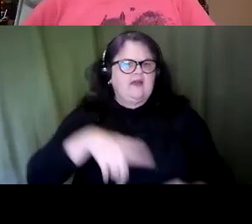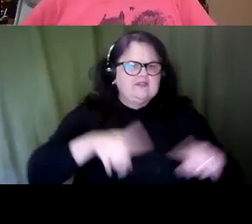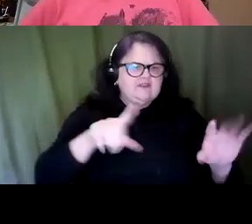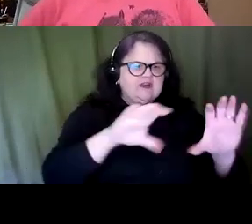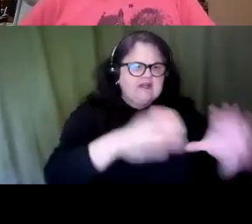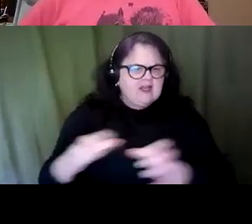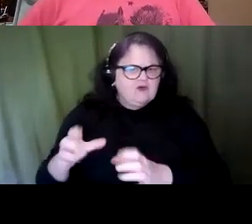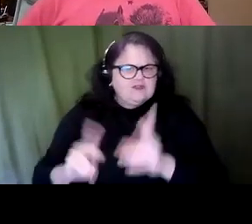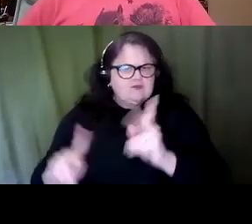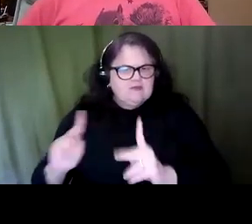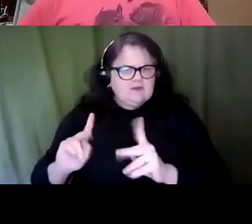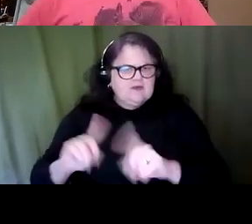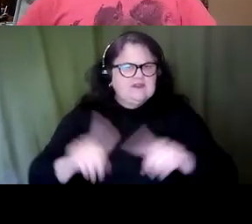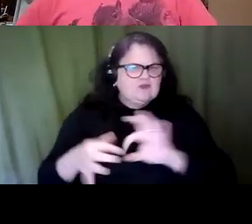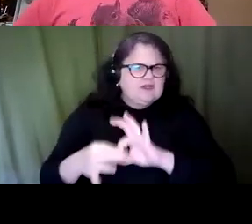to the cooperative.